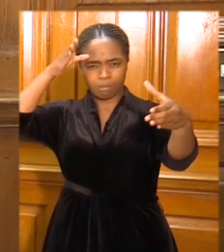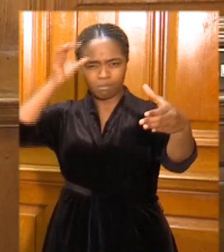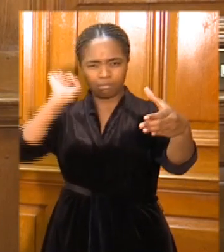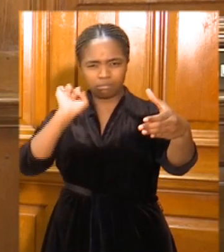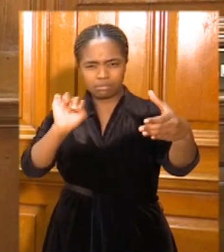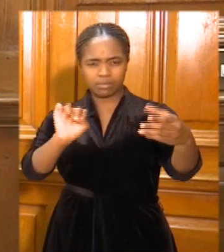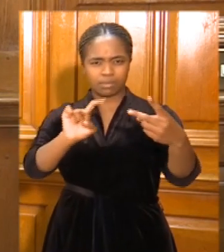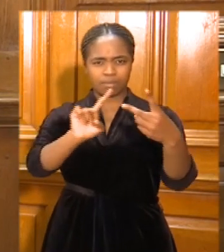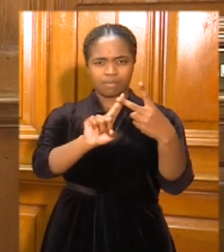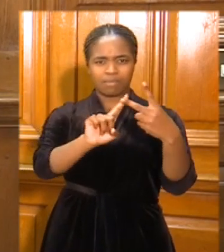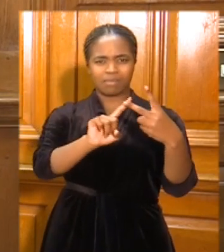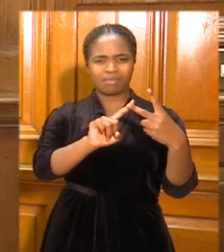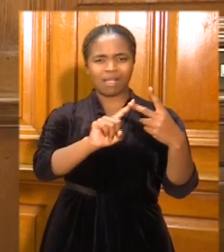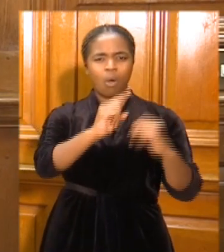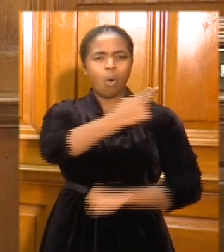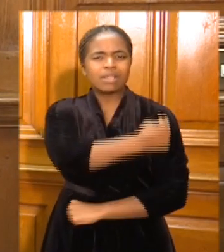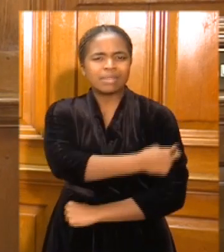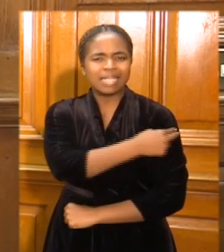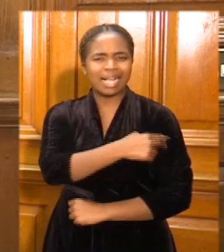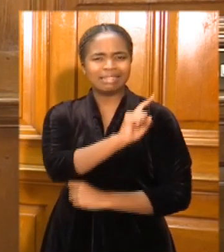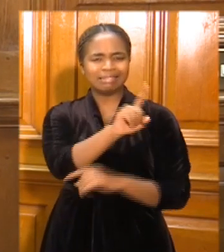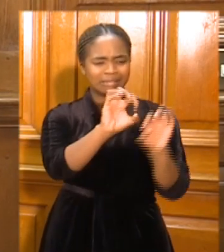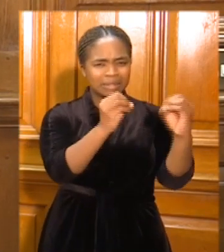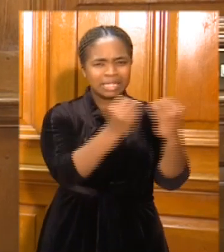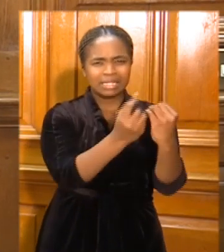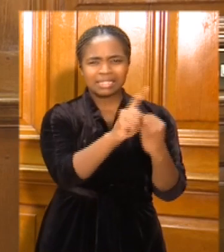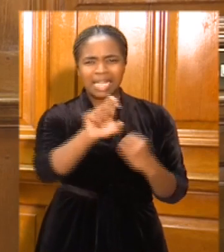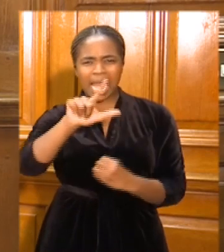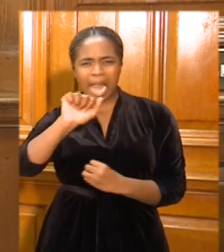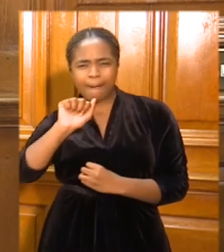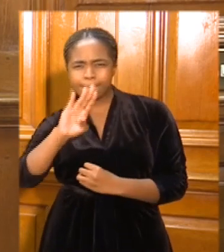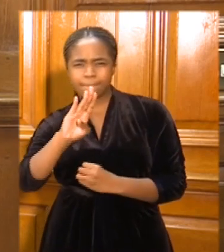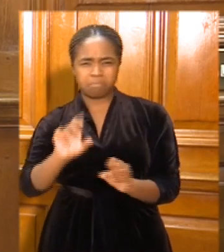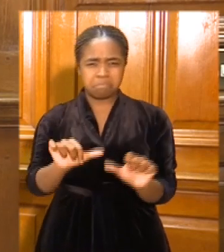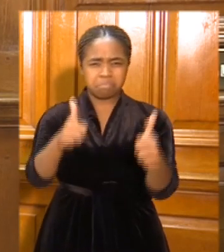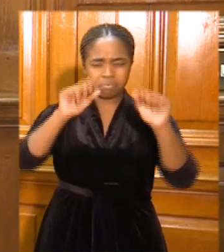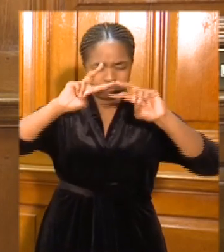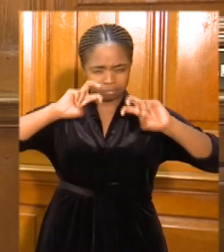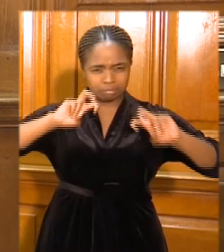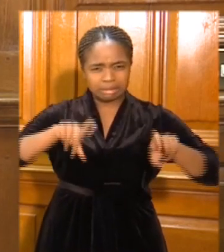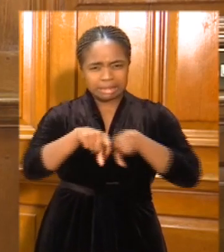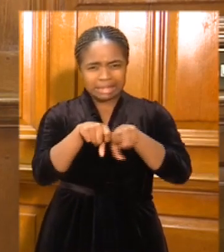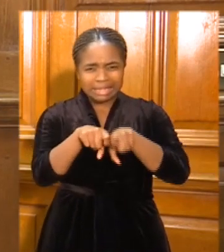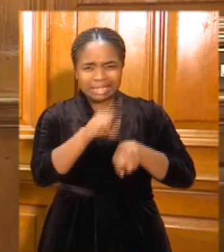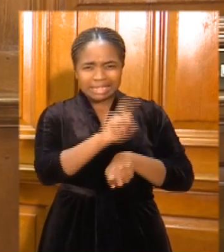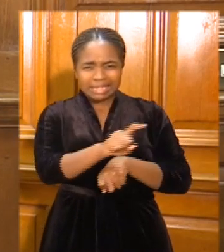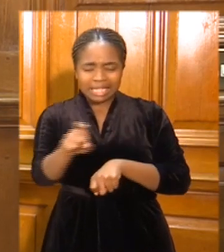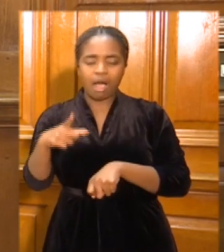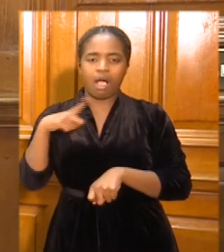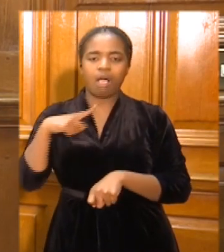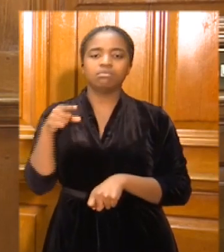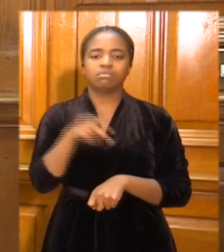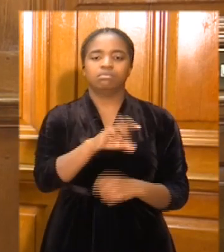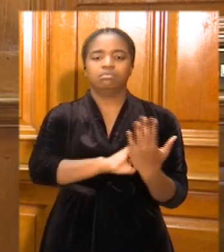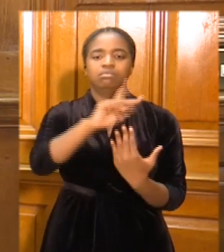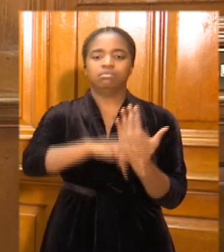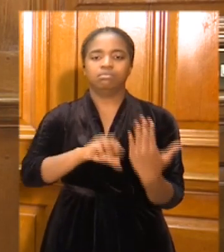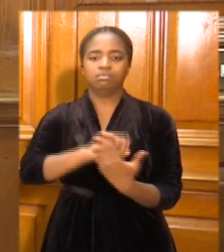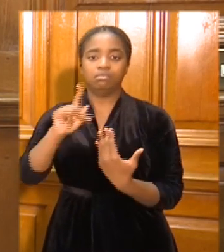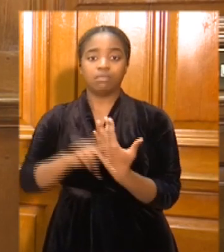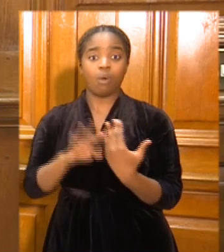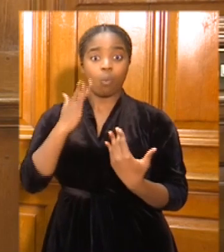the infrastructure, and the organizations within the vaccines industry in our country to produce and distribute